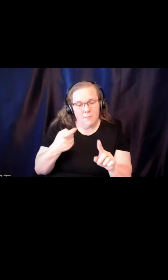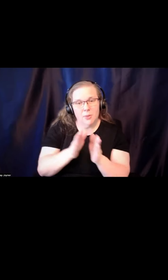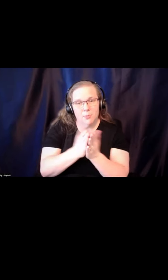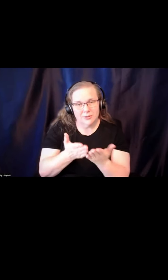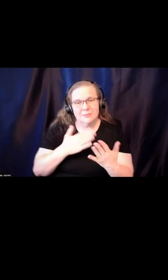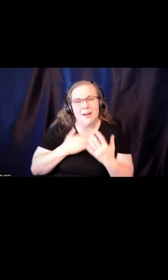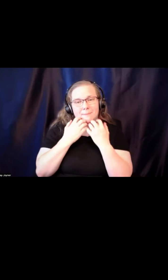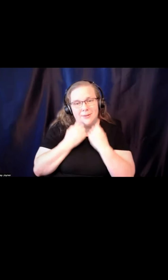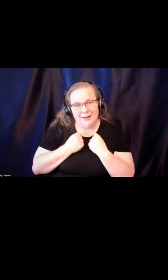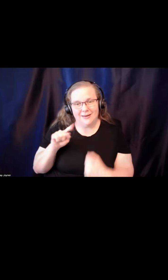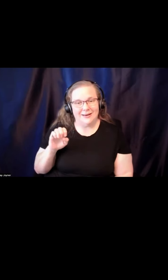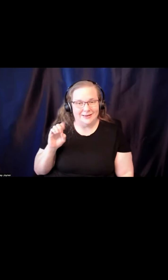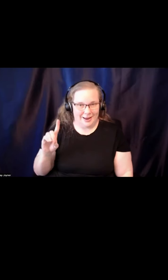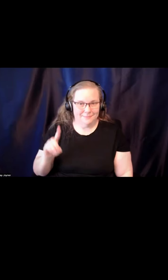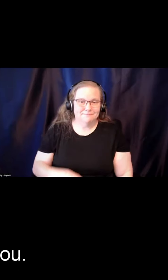So, Well,